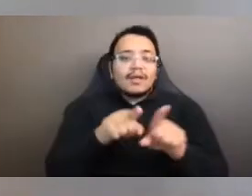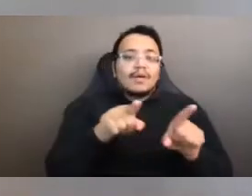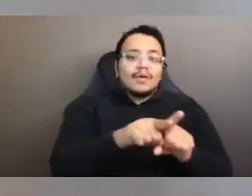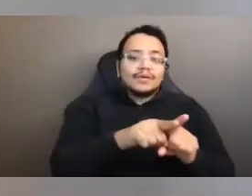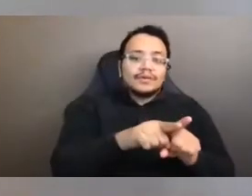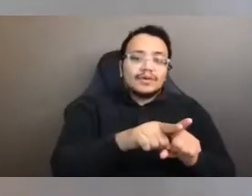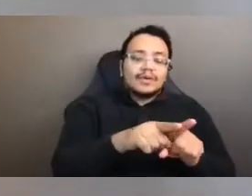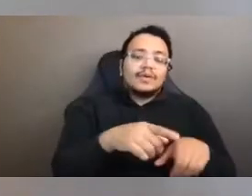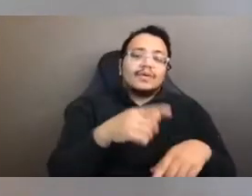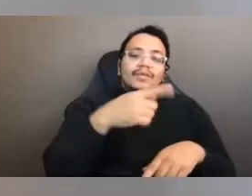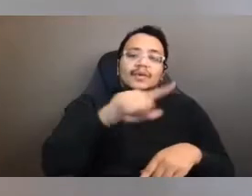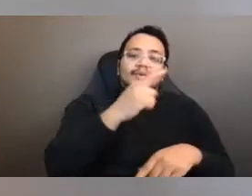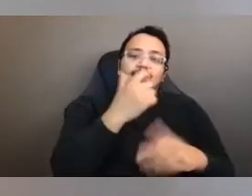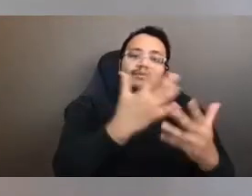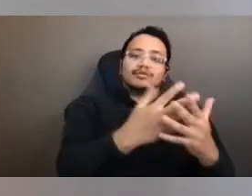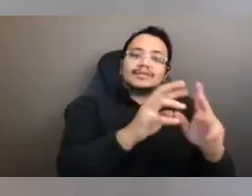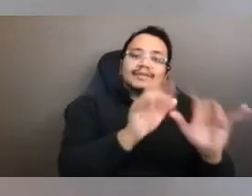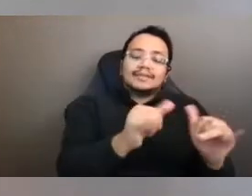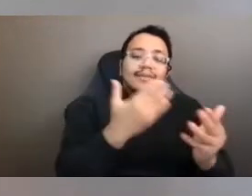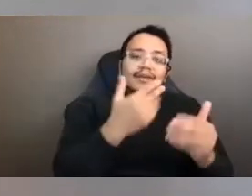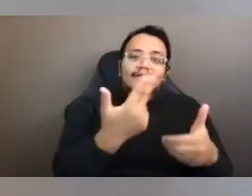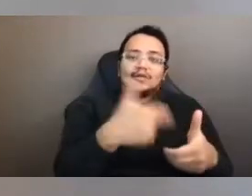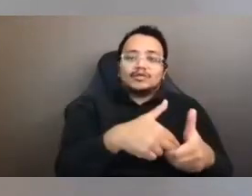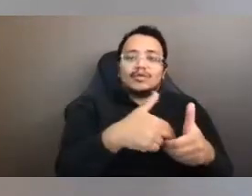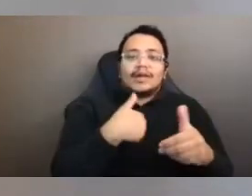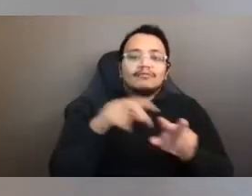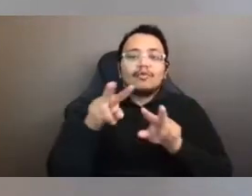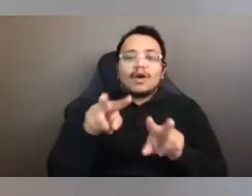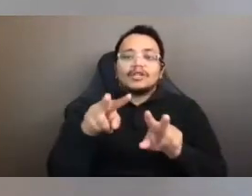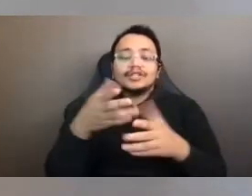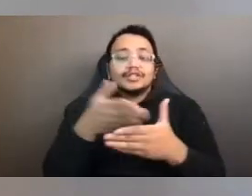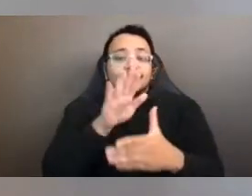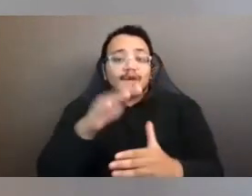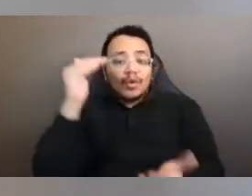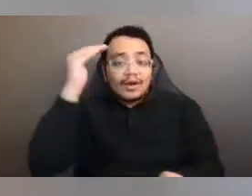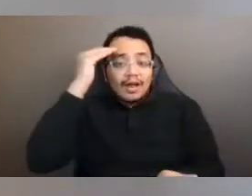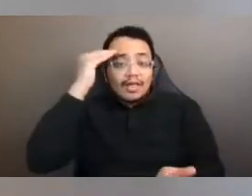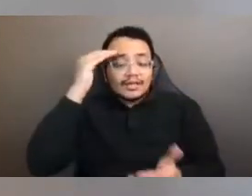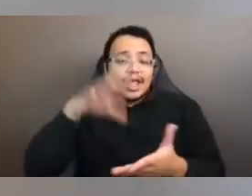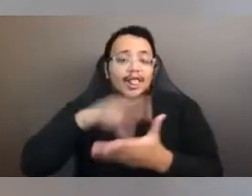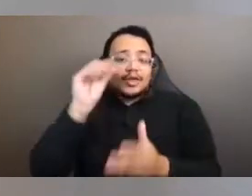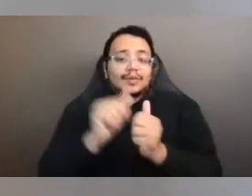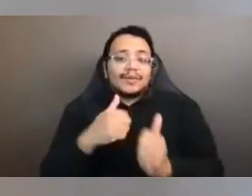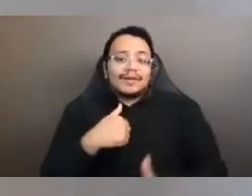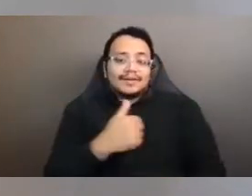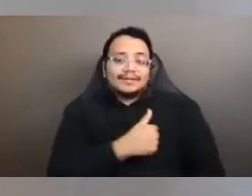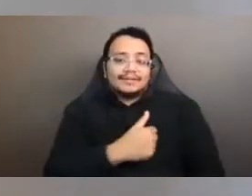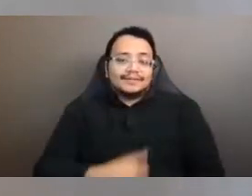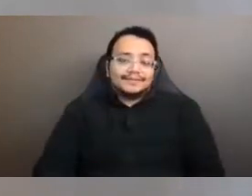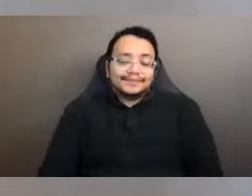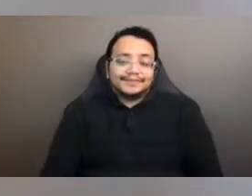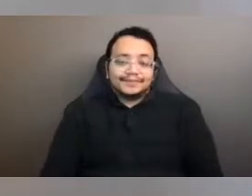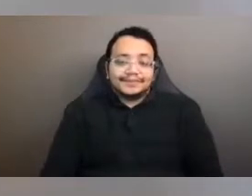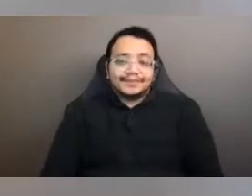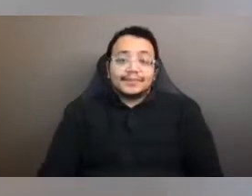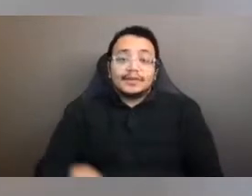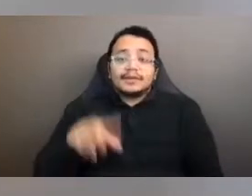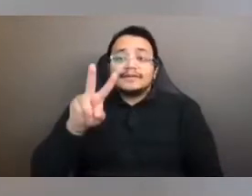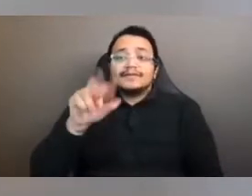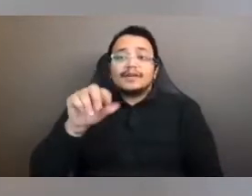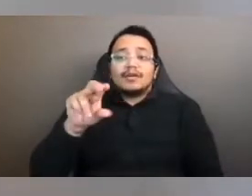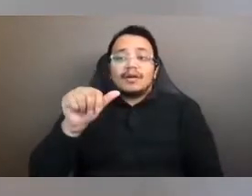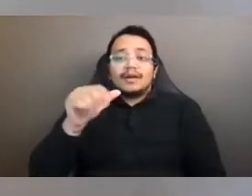who are incarcerated, who are able to join us to share their knowledge and to learn with us. The Vera Institute of